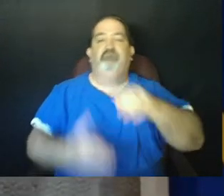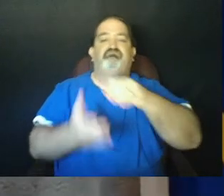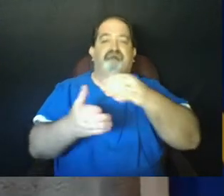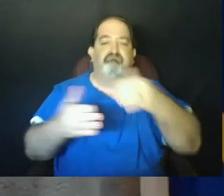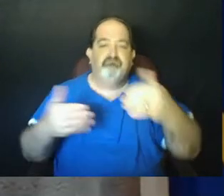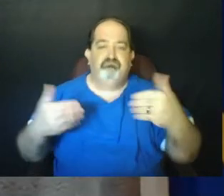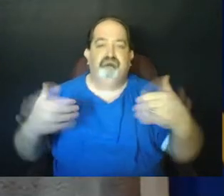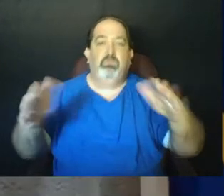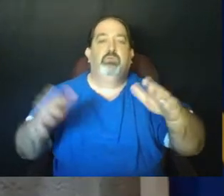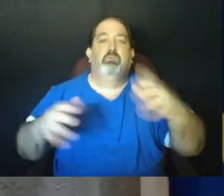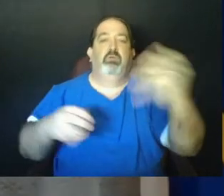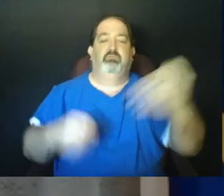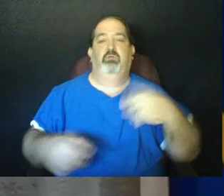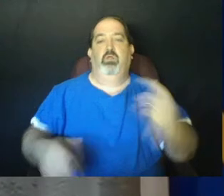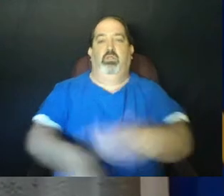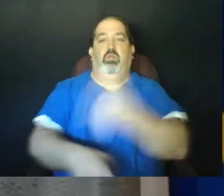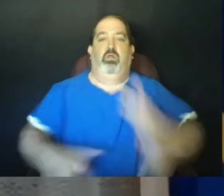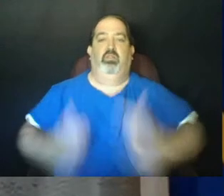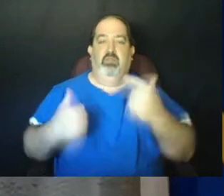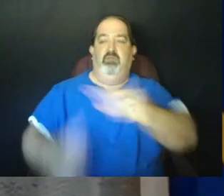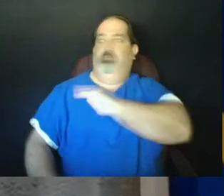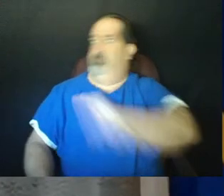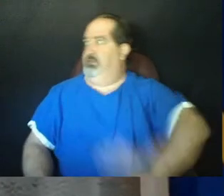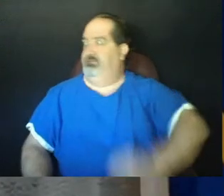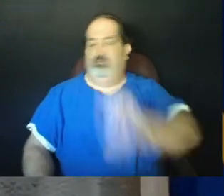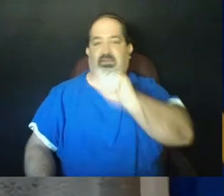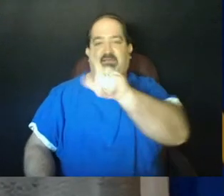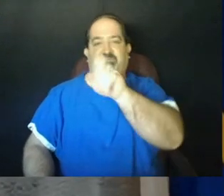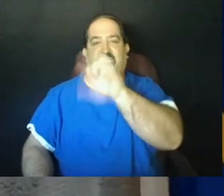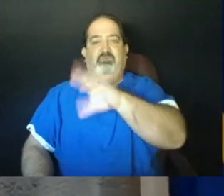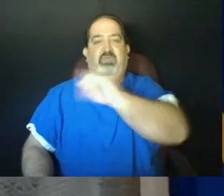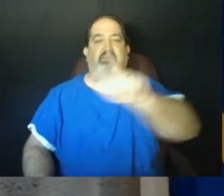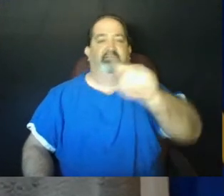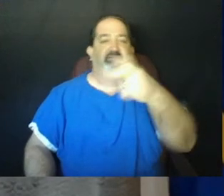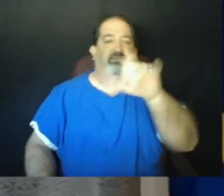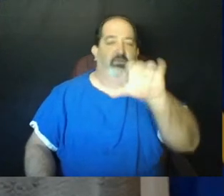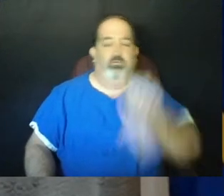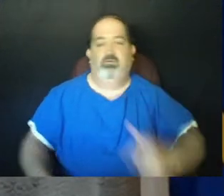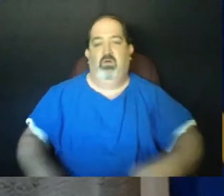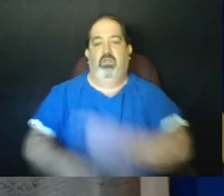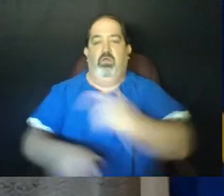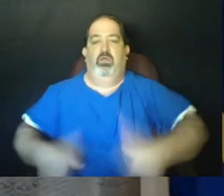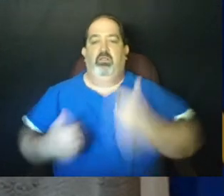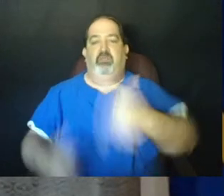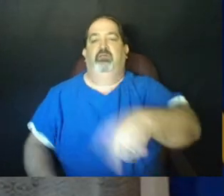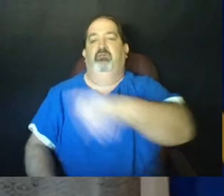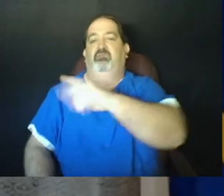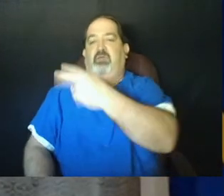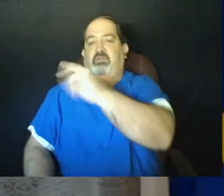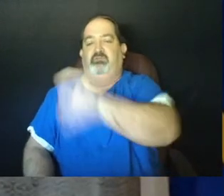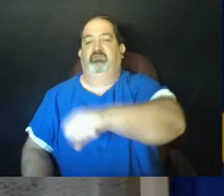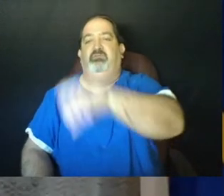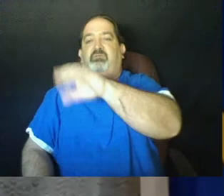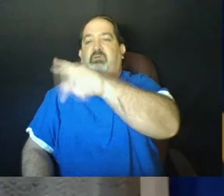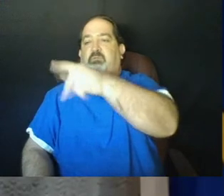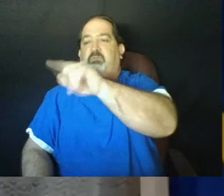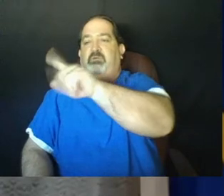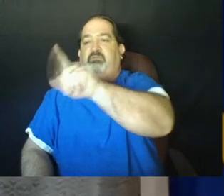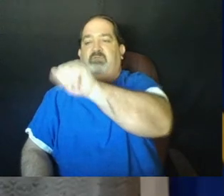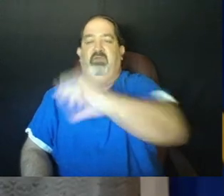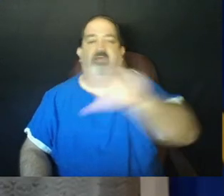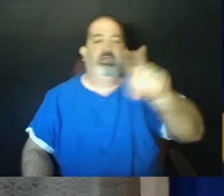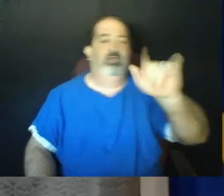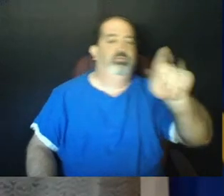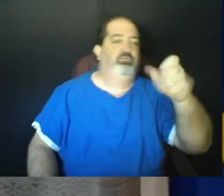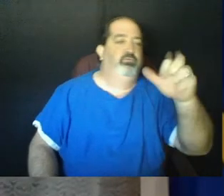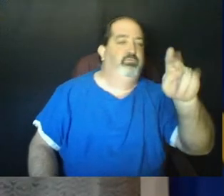business. Long live their Majesties Alexander and Tahira. Long live their Highnesses Pansa and Katherine. Long